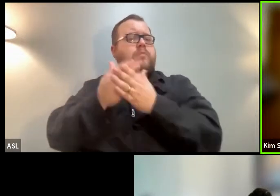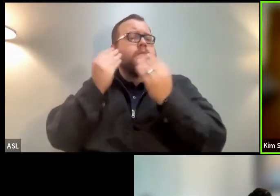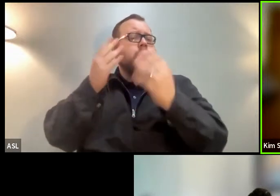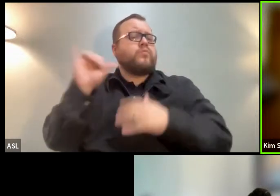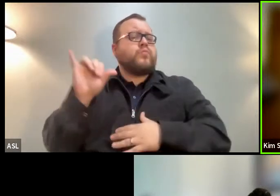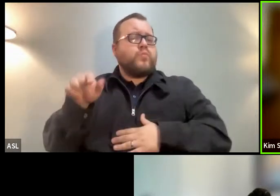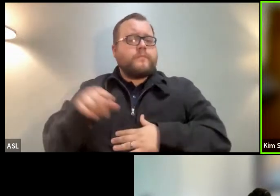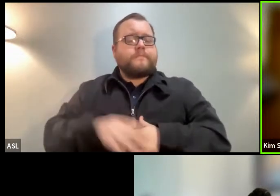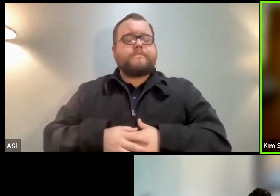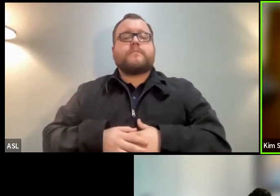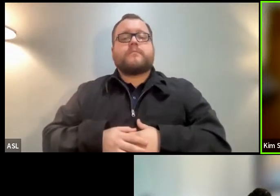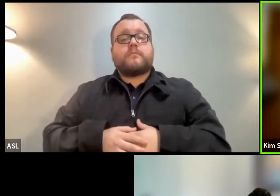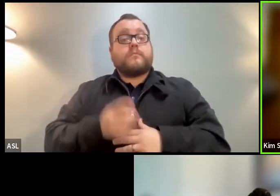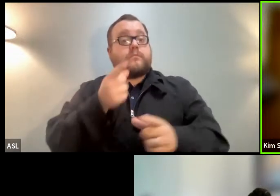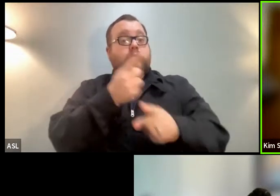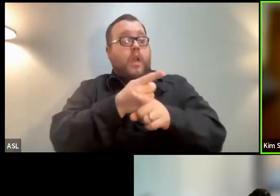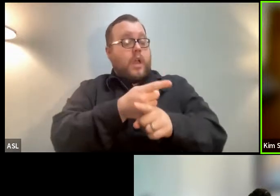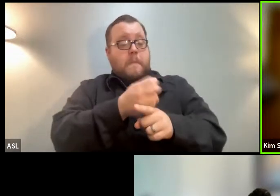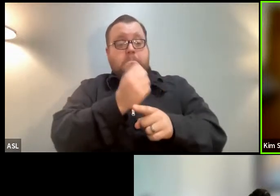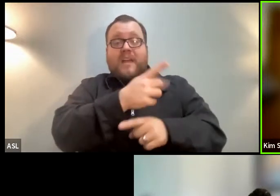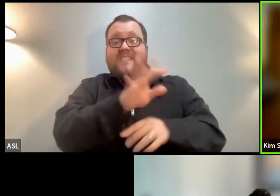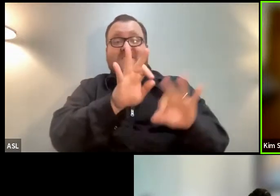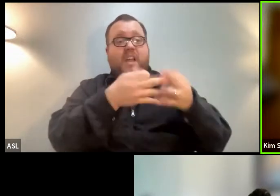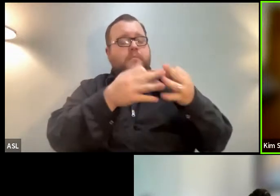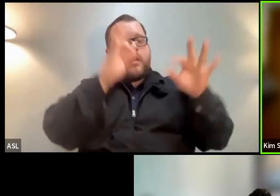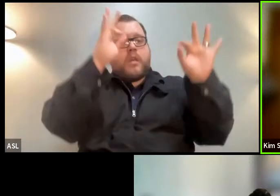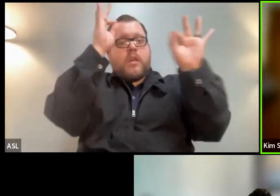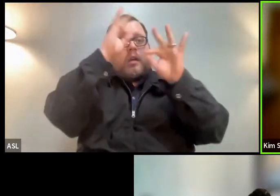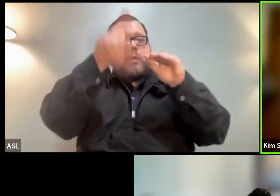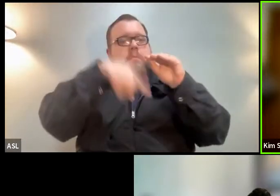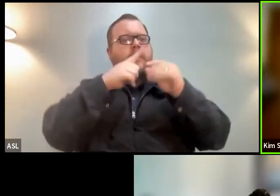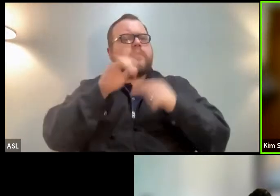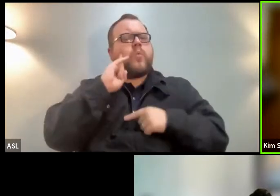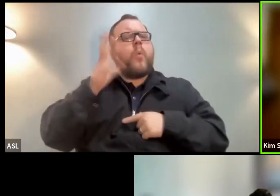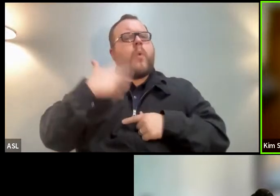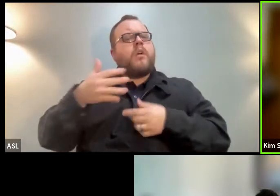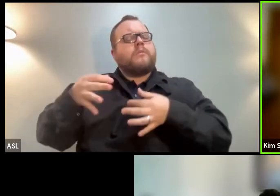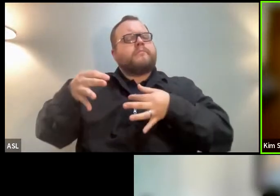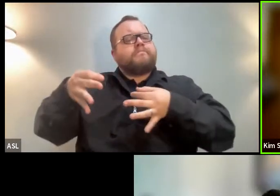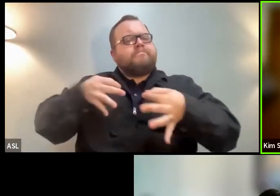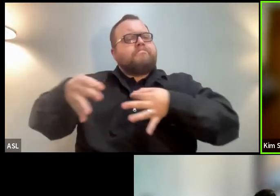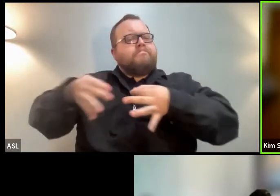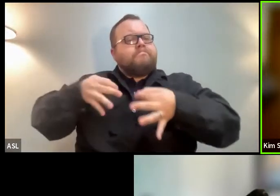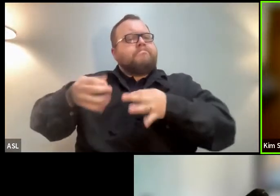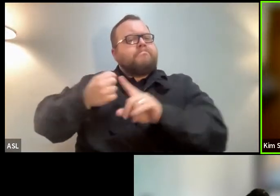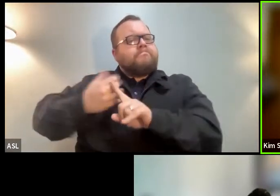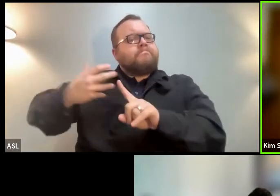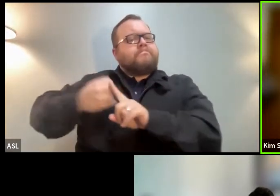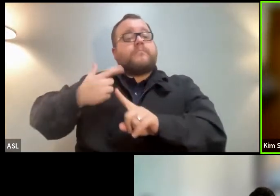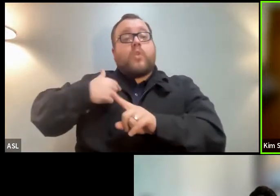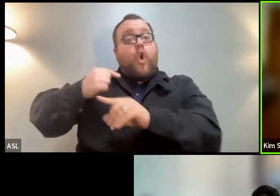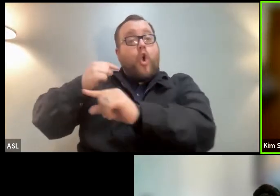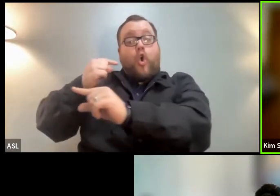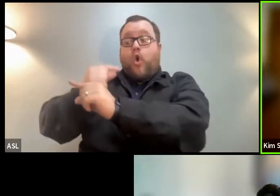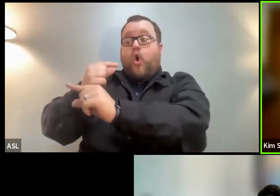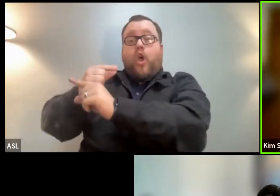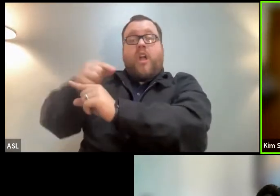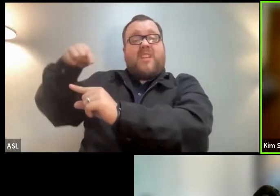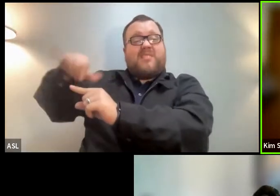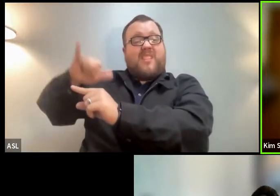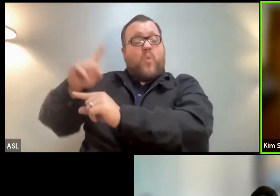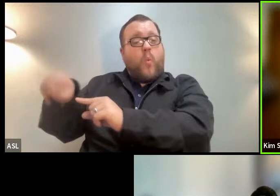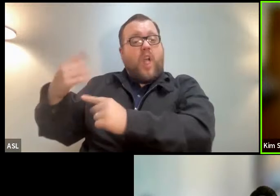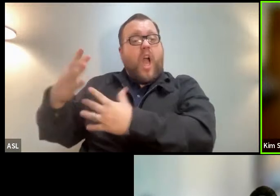if families haven't heard anything about that, so we just take the time to explain that, you know, guardianship isn't the only thing you can do. There